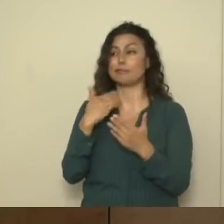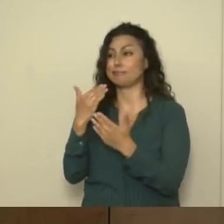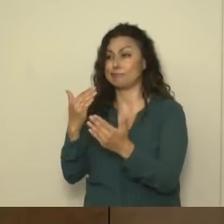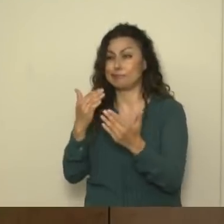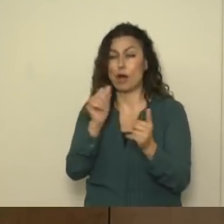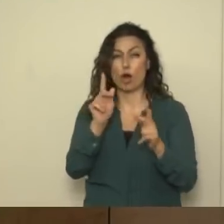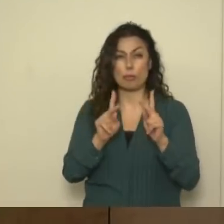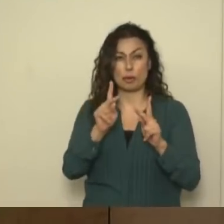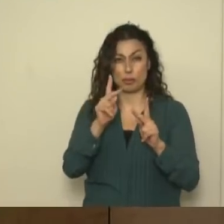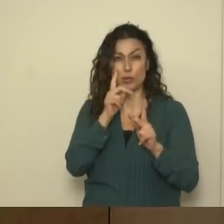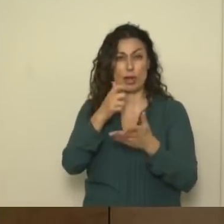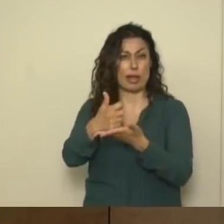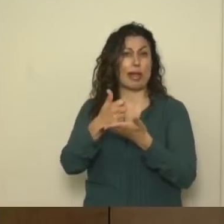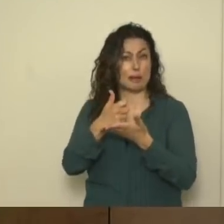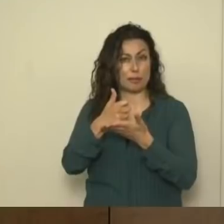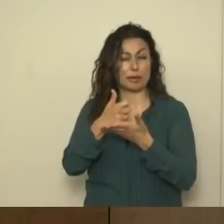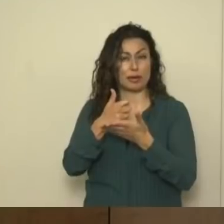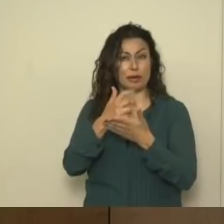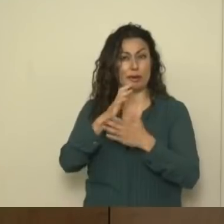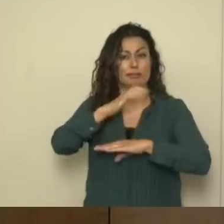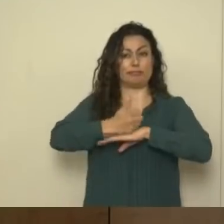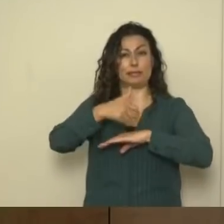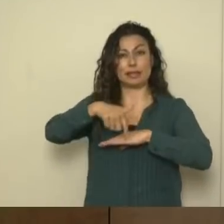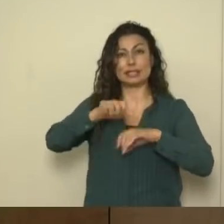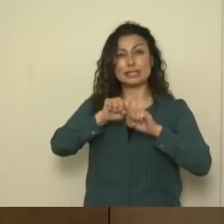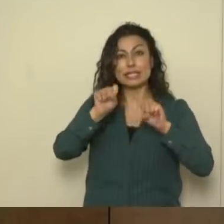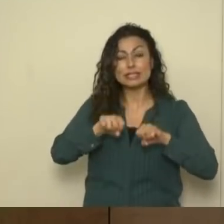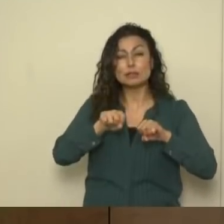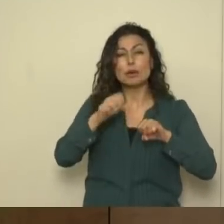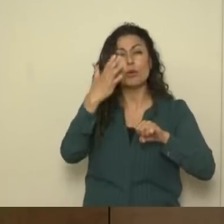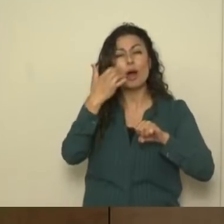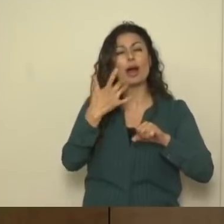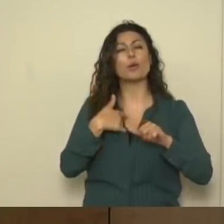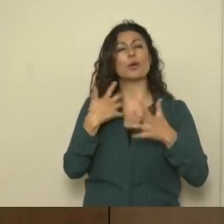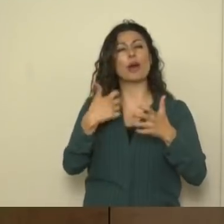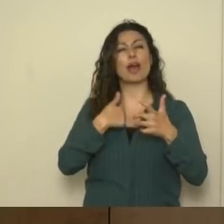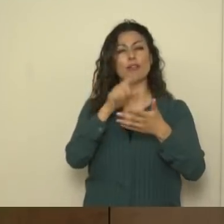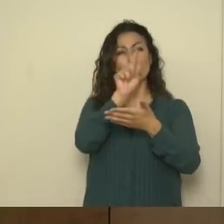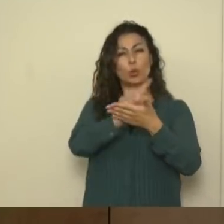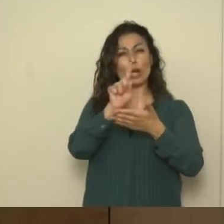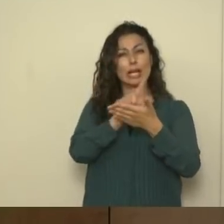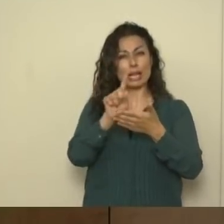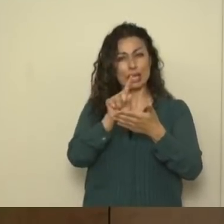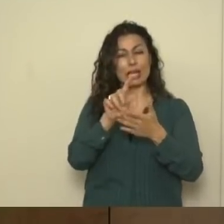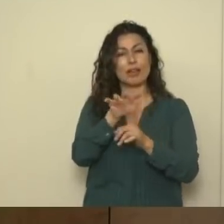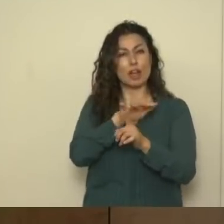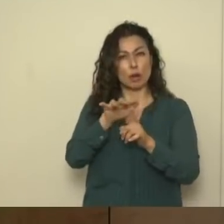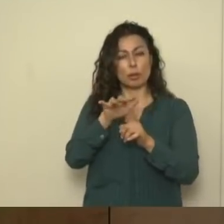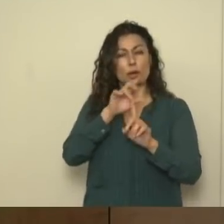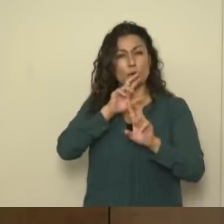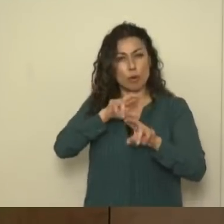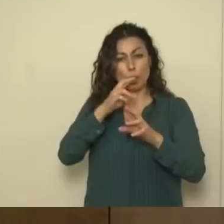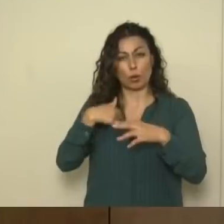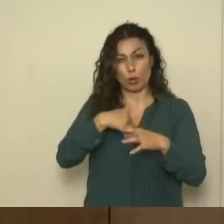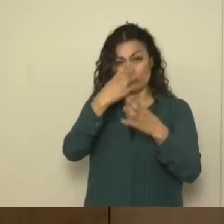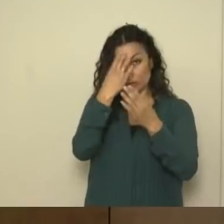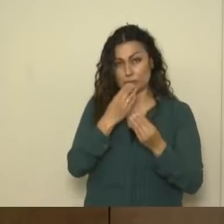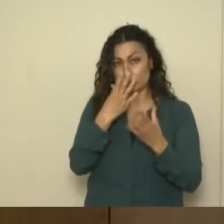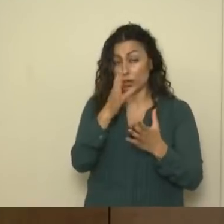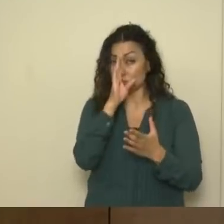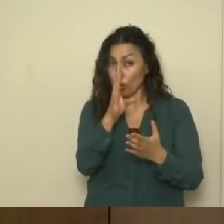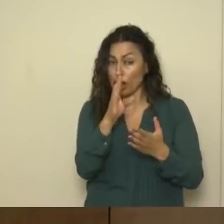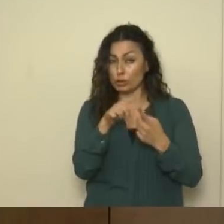that we can have at least weekly environments where we're providing to you